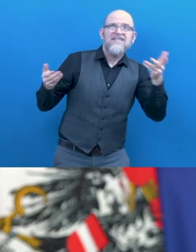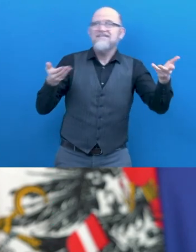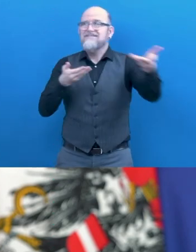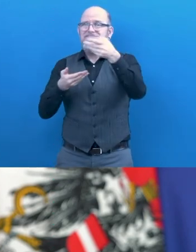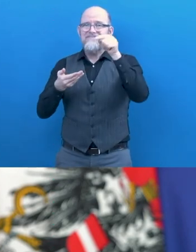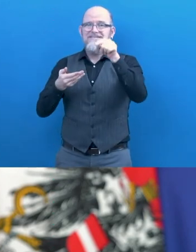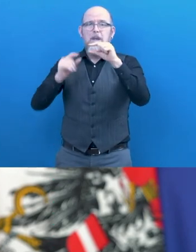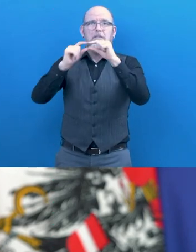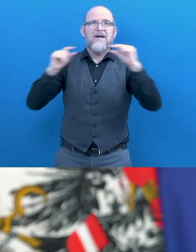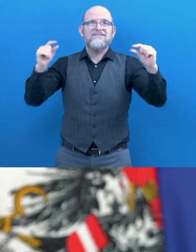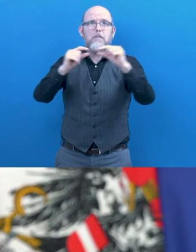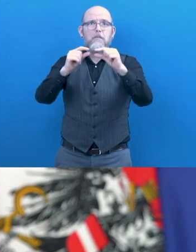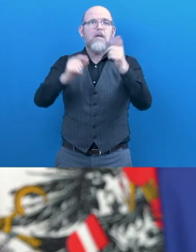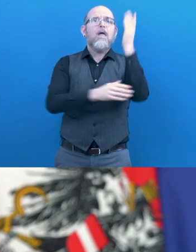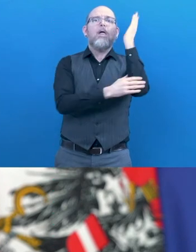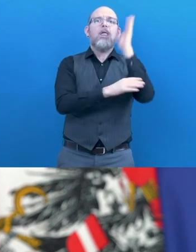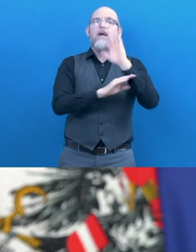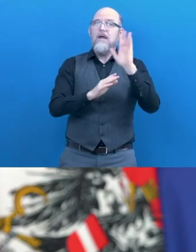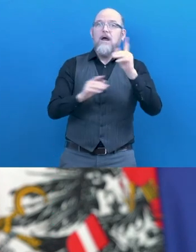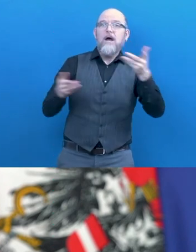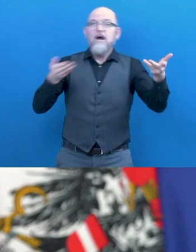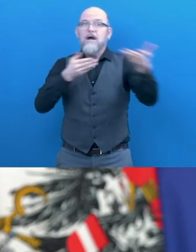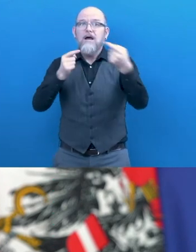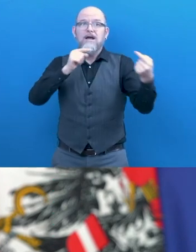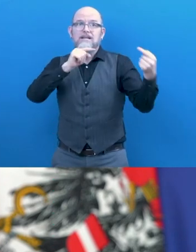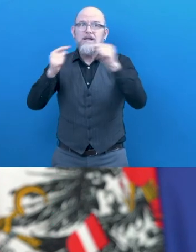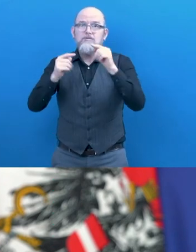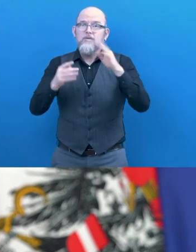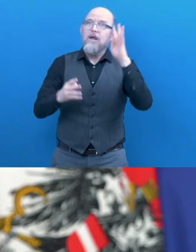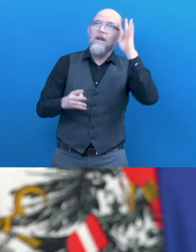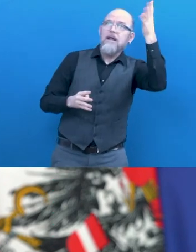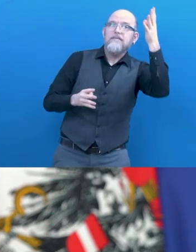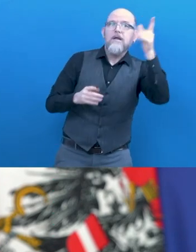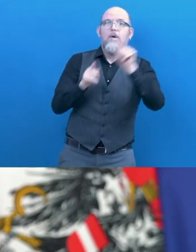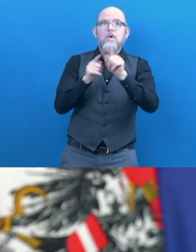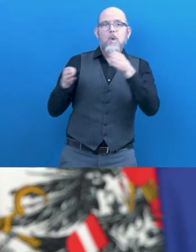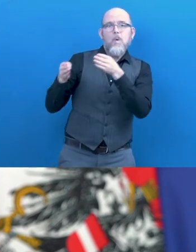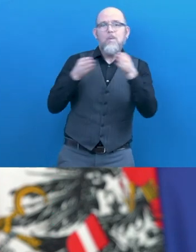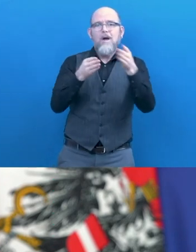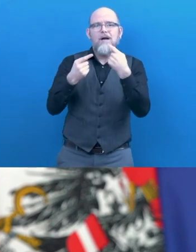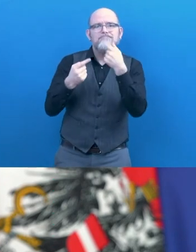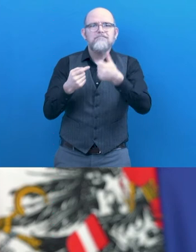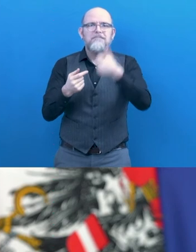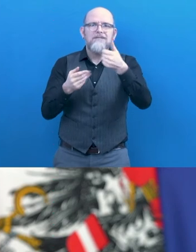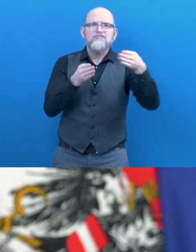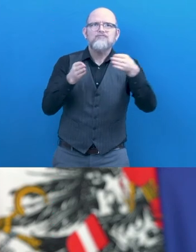has always provided a fantastic platform for all participants to think creatively about better ways